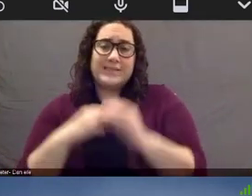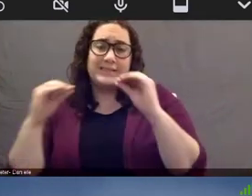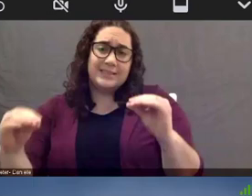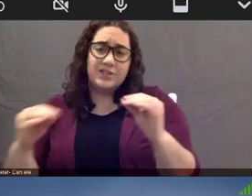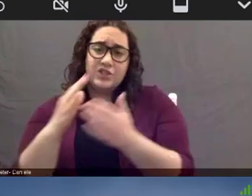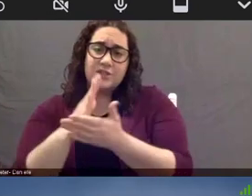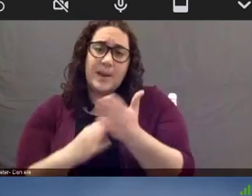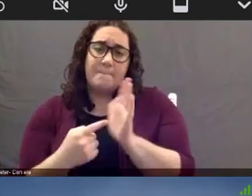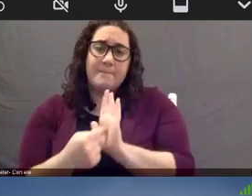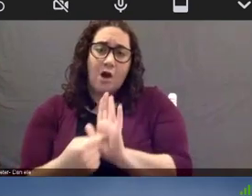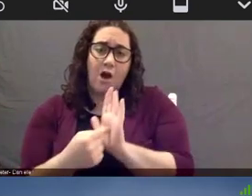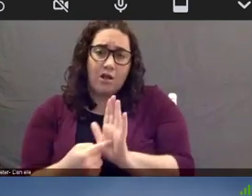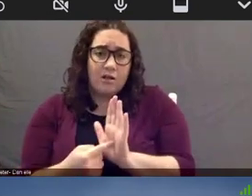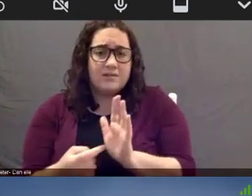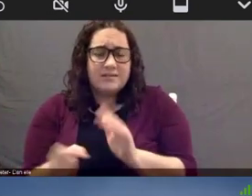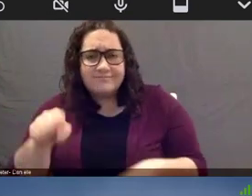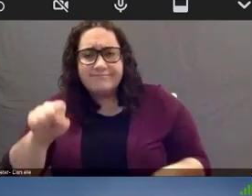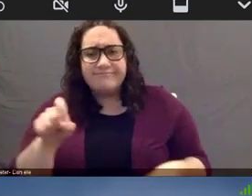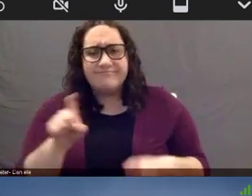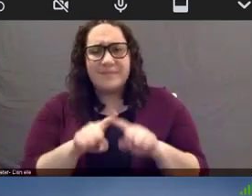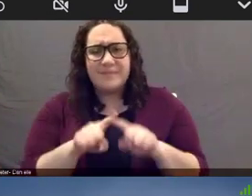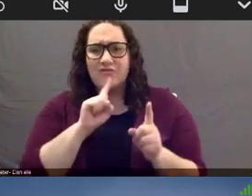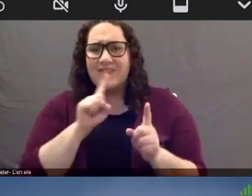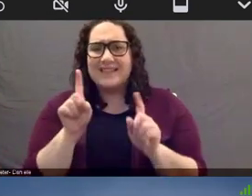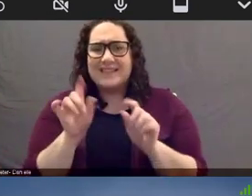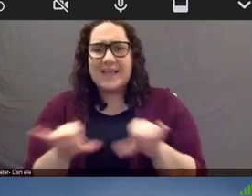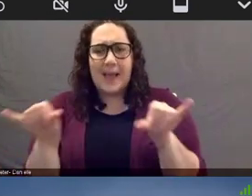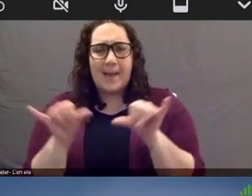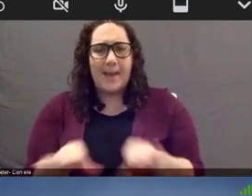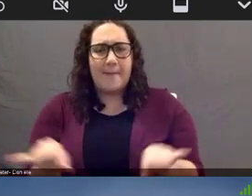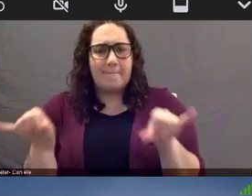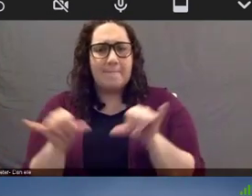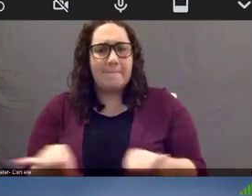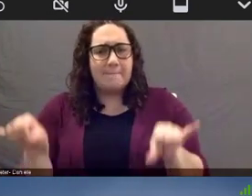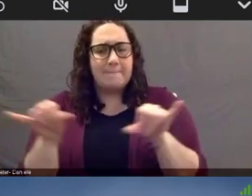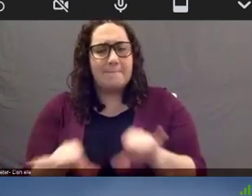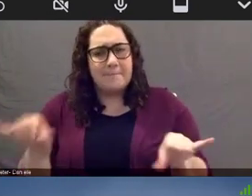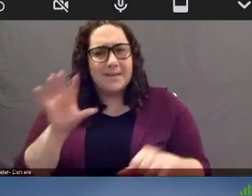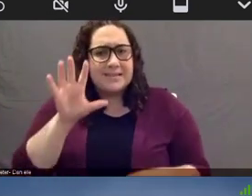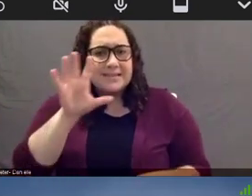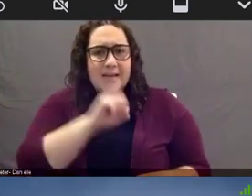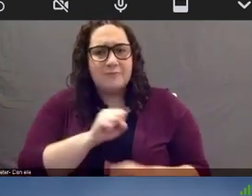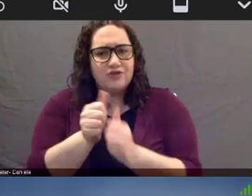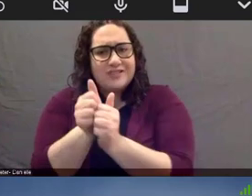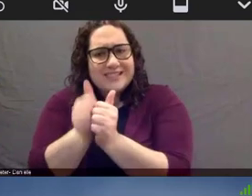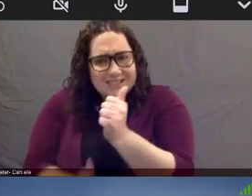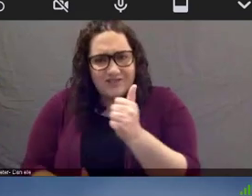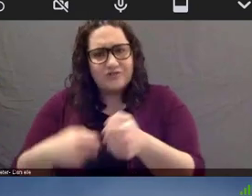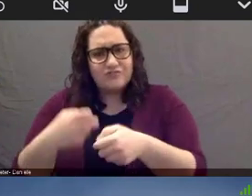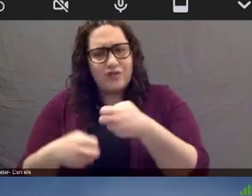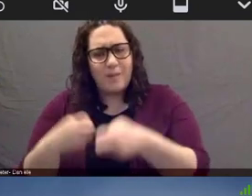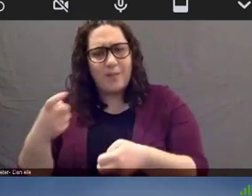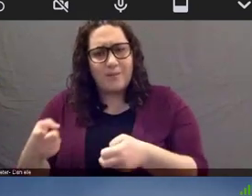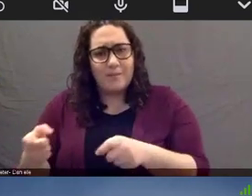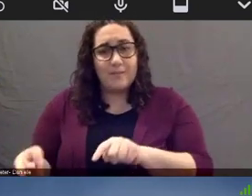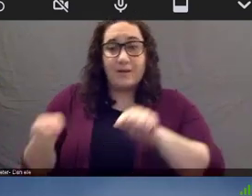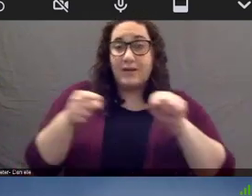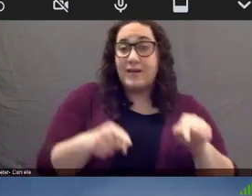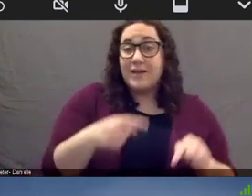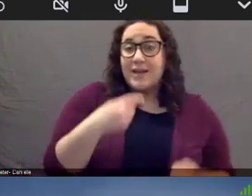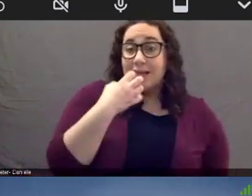you end up making kind of the same assumptions every time, right? Or very similar assumptions. I think in